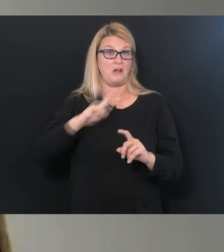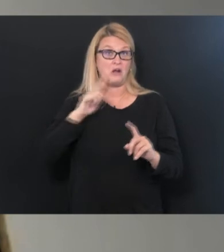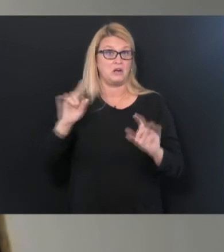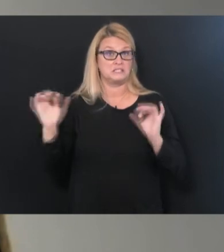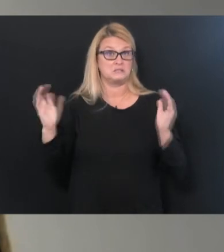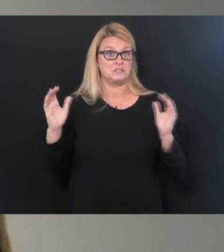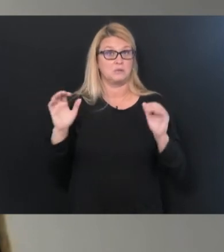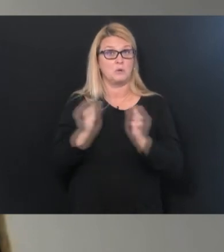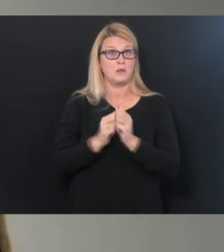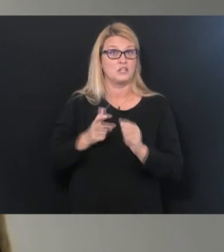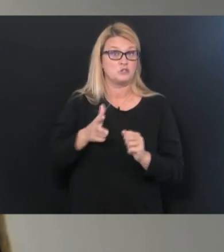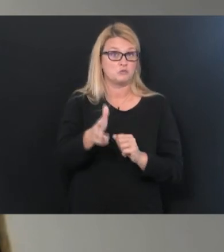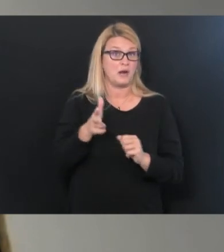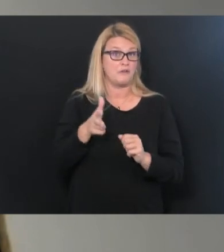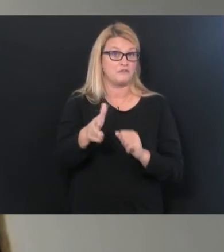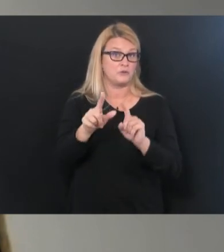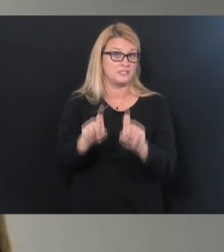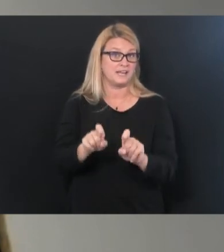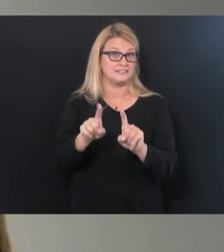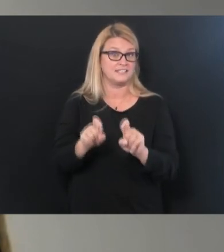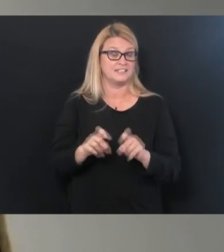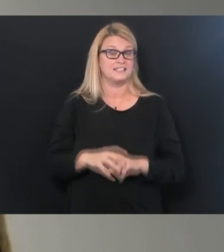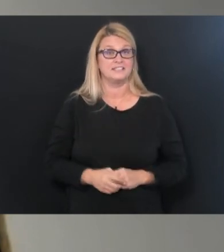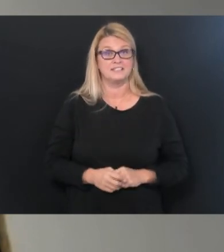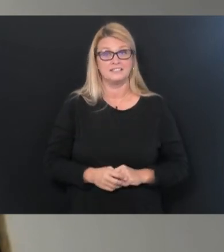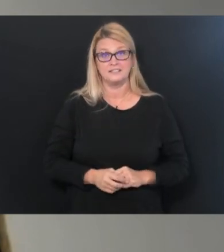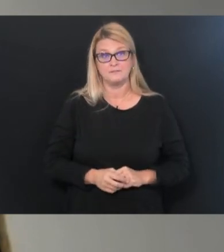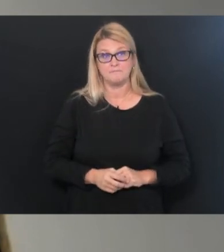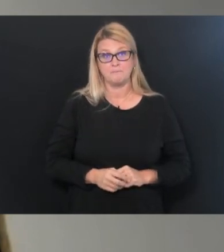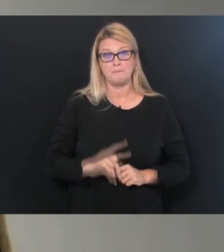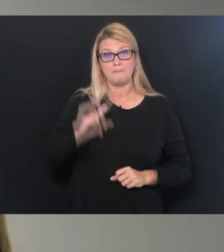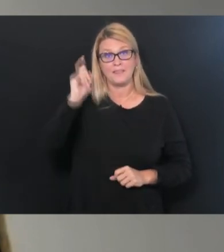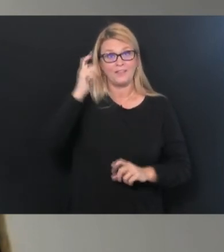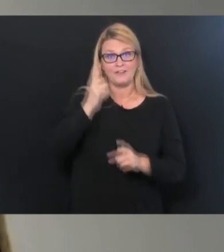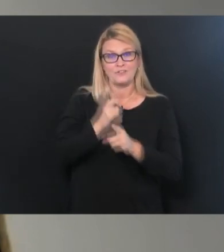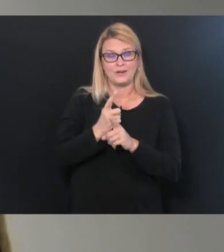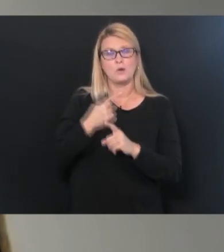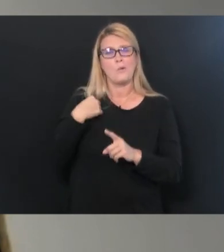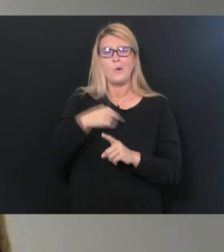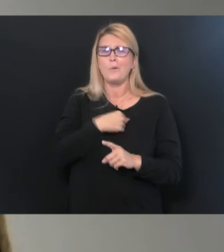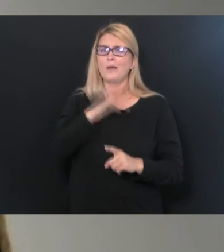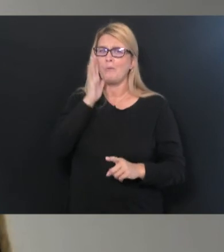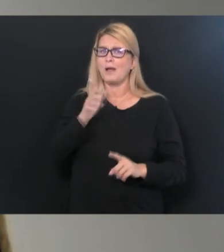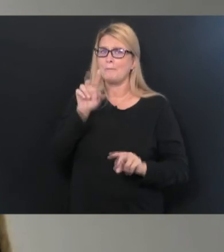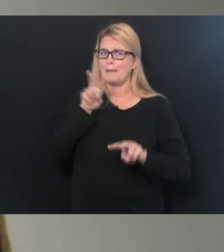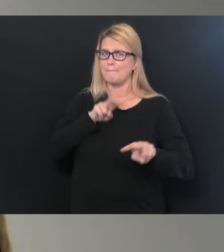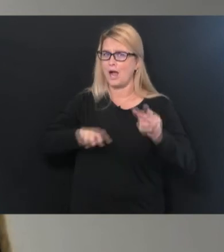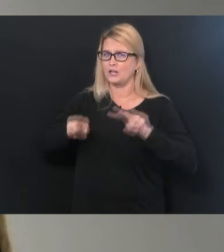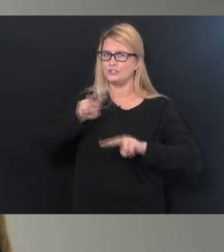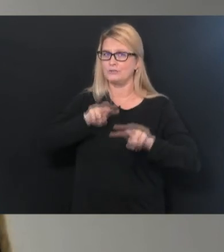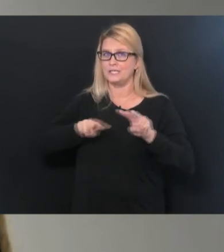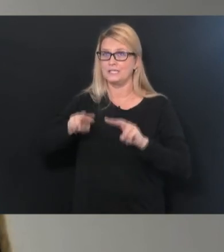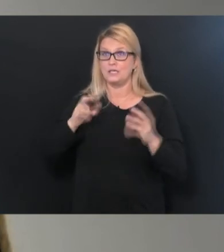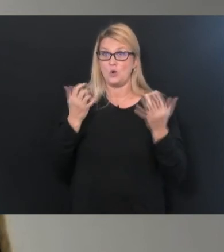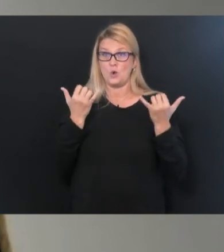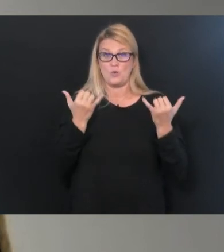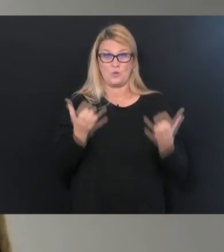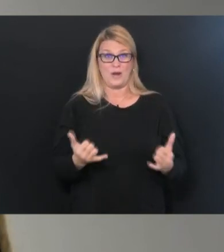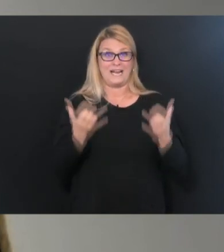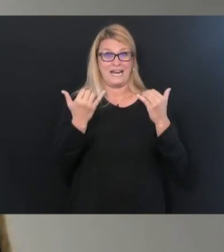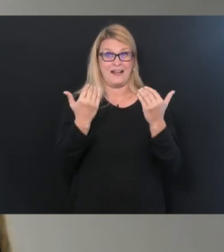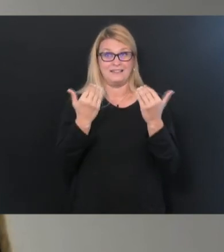drive-in lanes, et cetera. And again, the governor is correct. We're going to have to monitor this and see how this goes. There's no limitation in terms